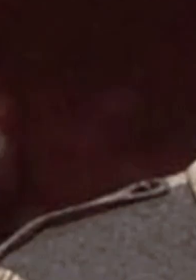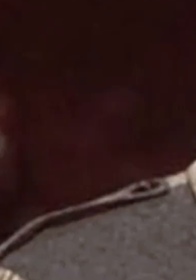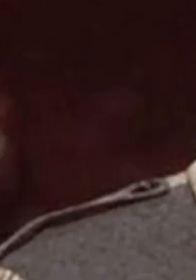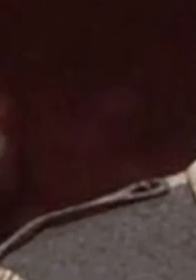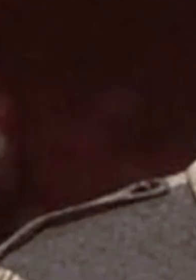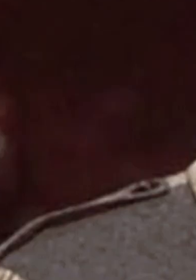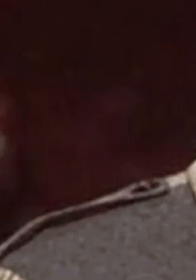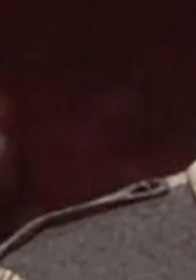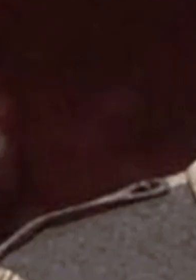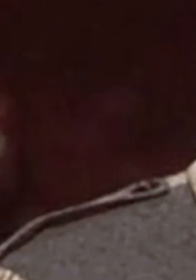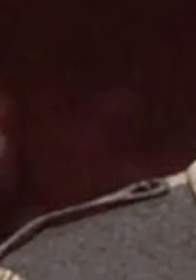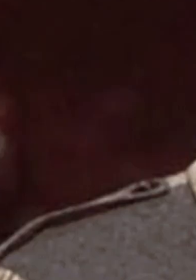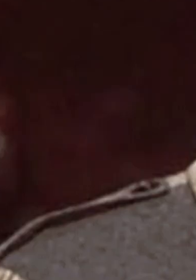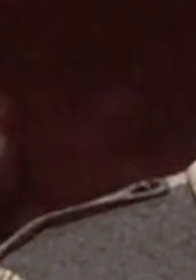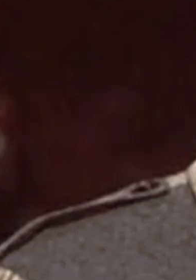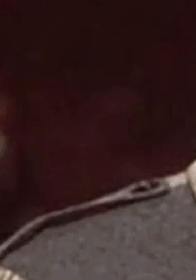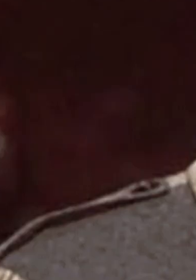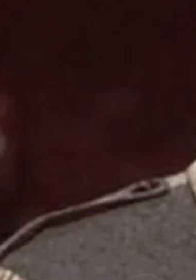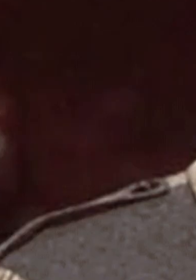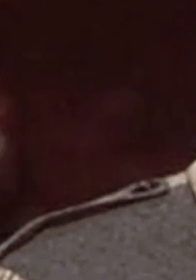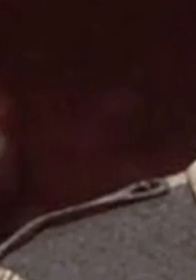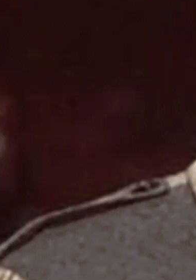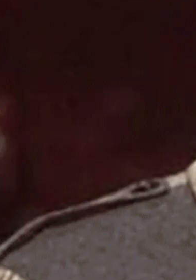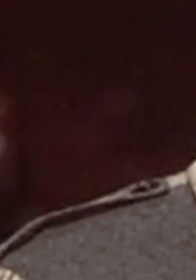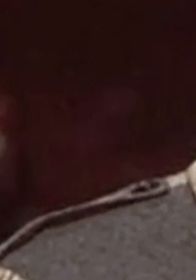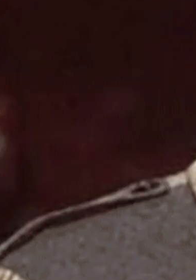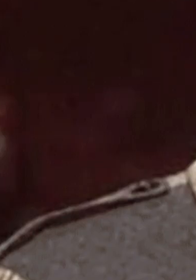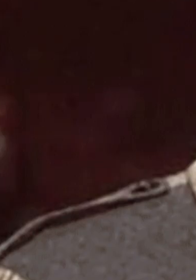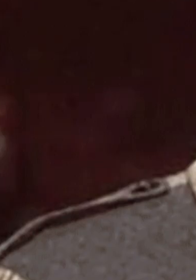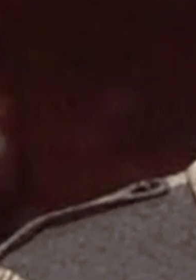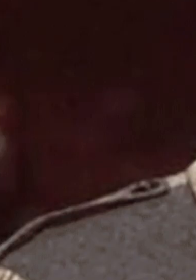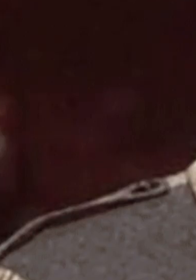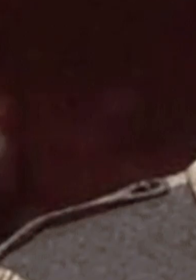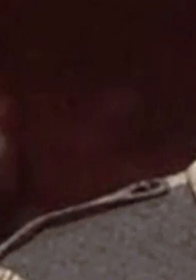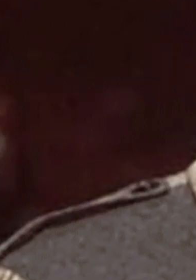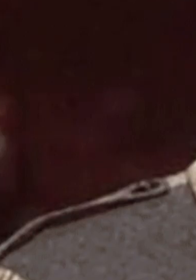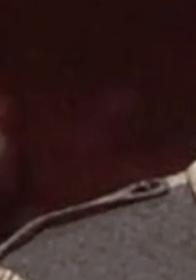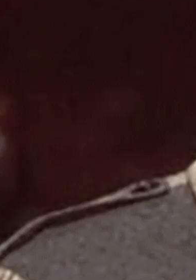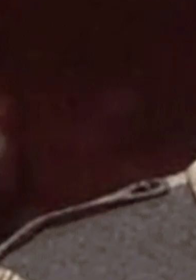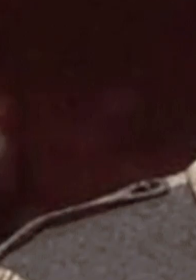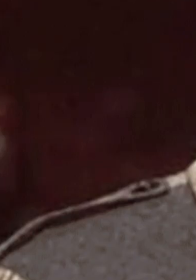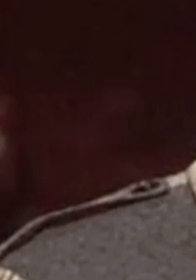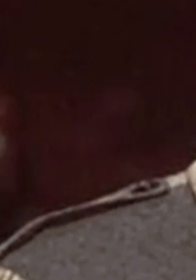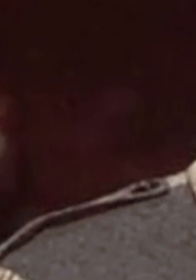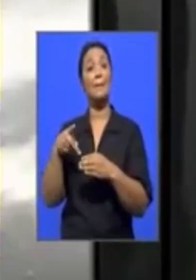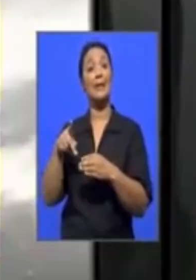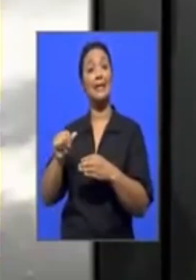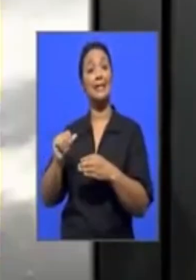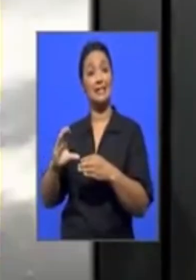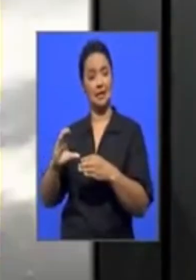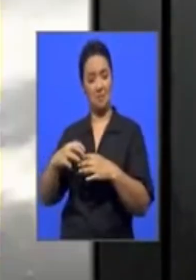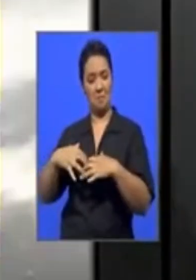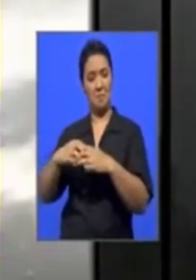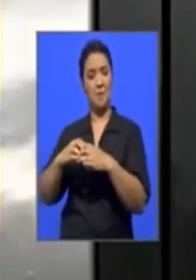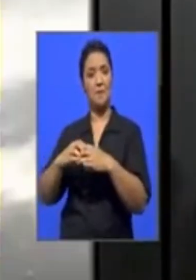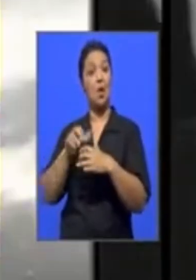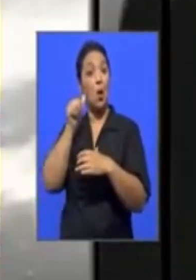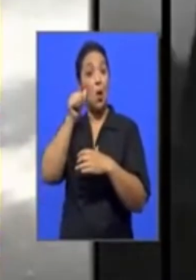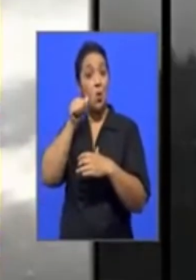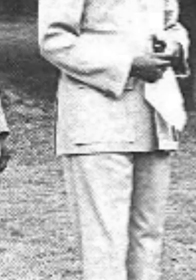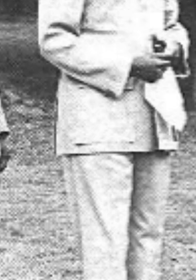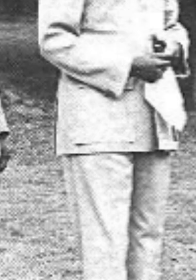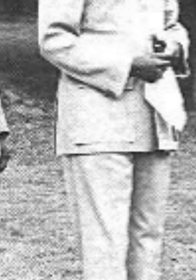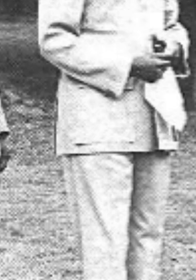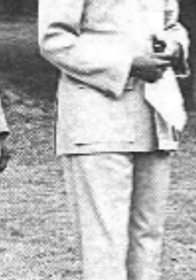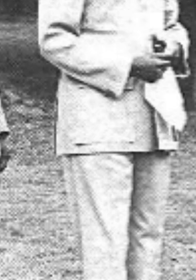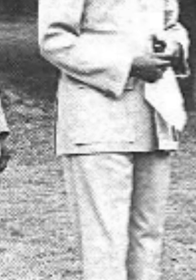example, led by Joshua Nkomo, which was banned in 1963. Many liberation movements across the continent